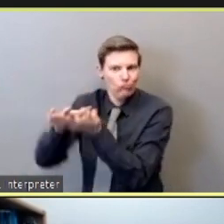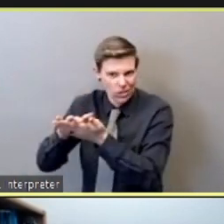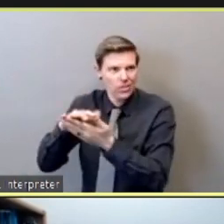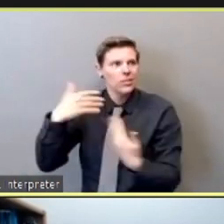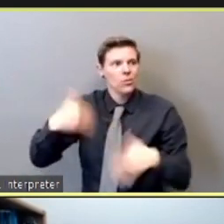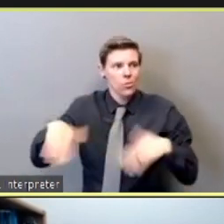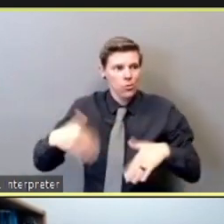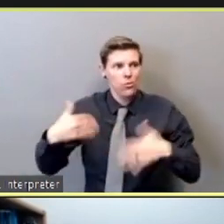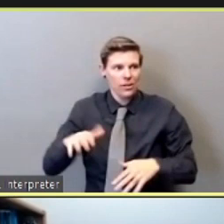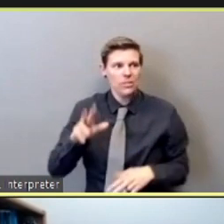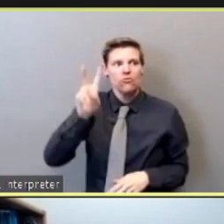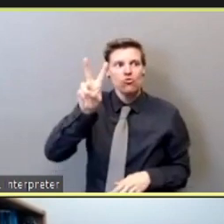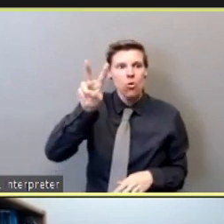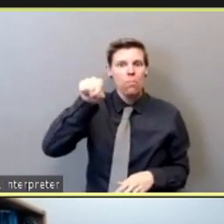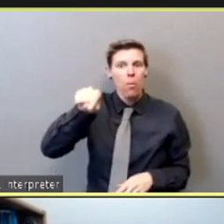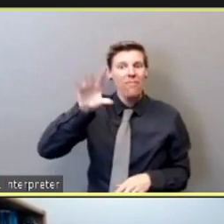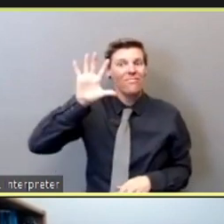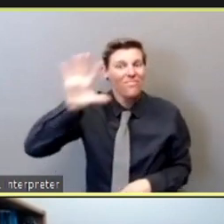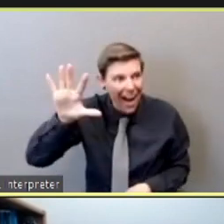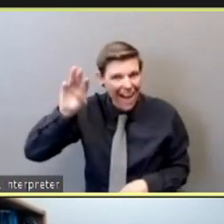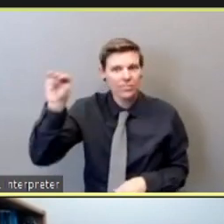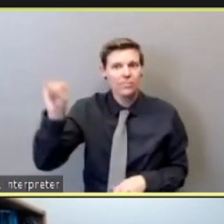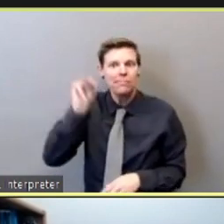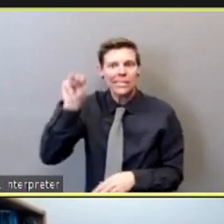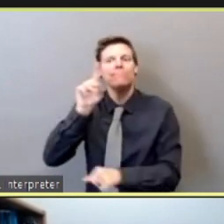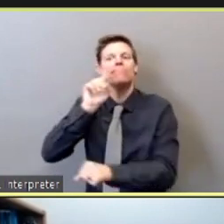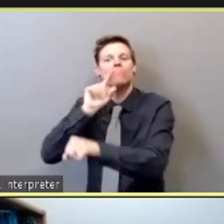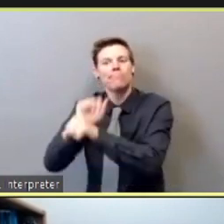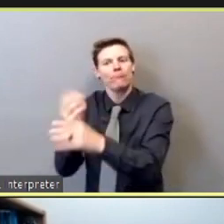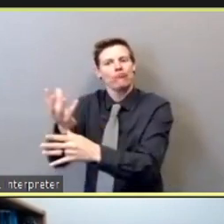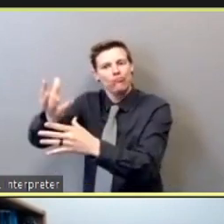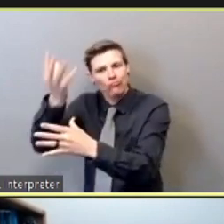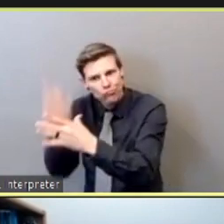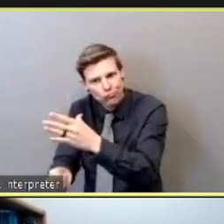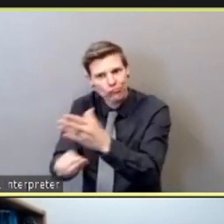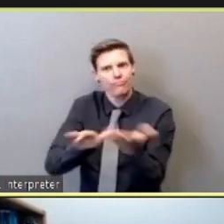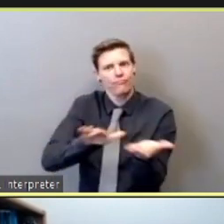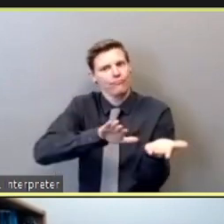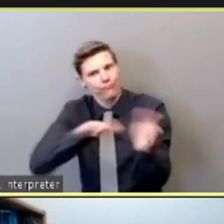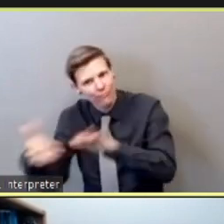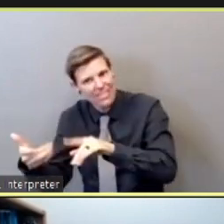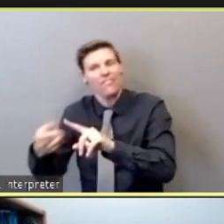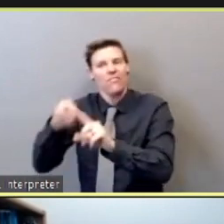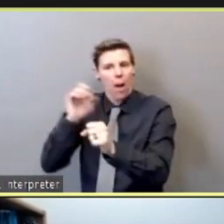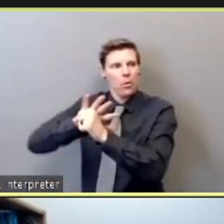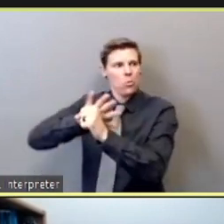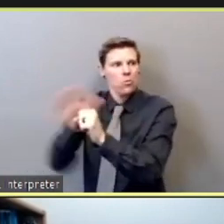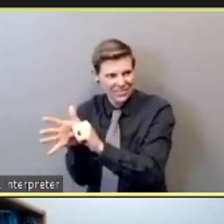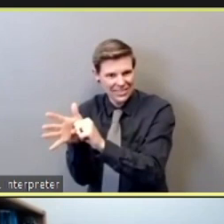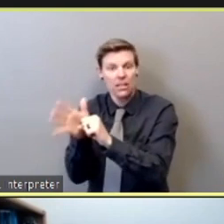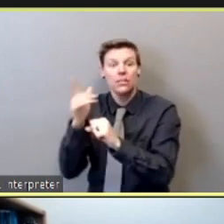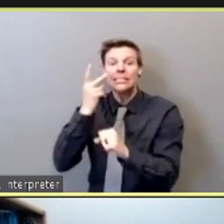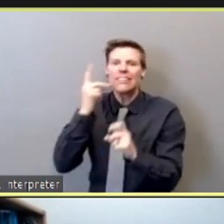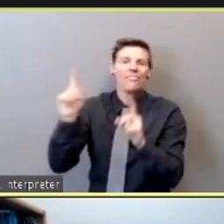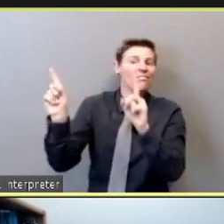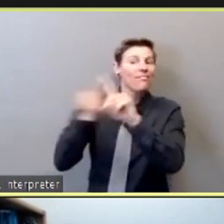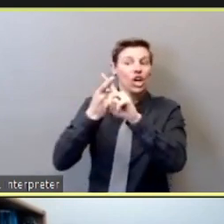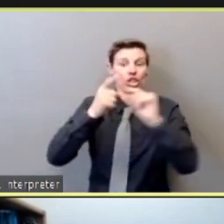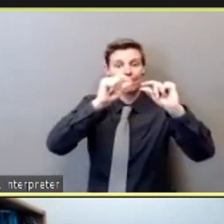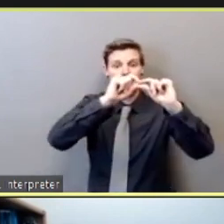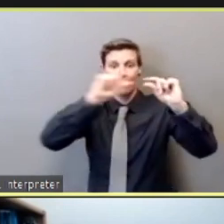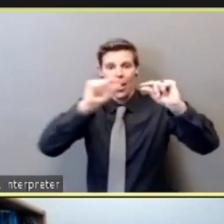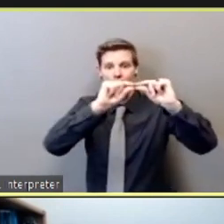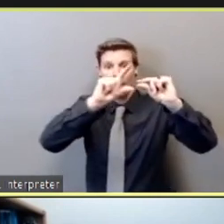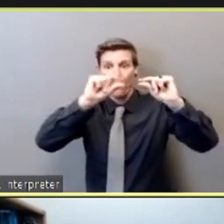2.5 million deaths. And this is depicted on the graphs at the top part of this slide, and